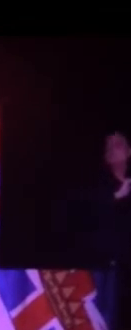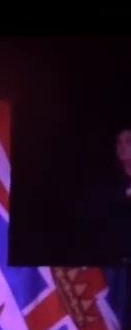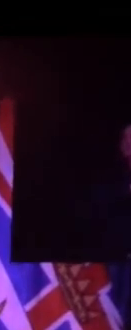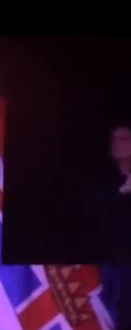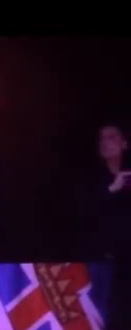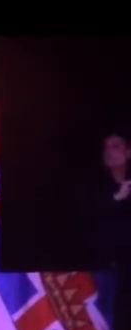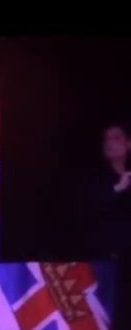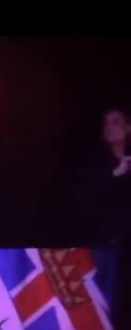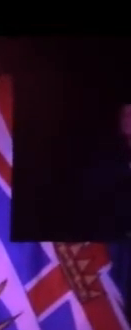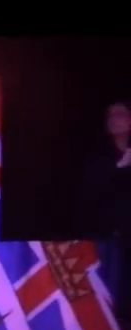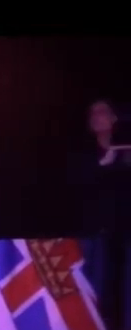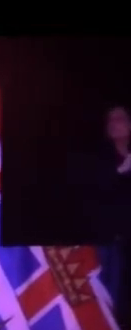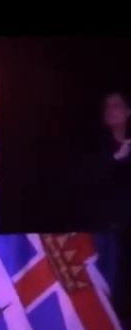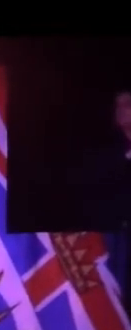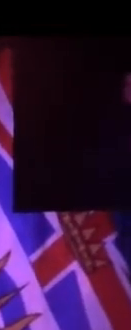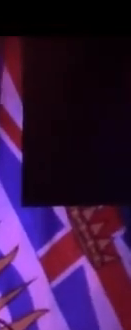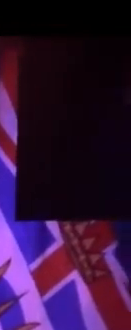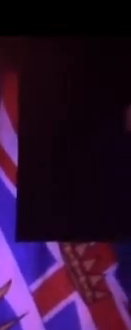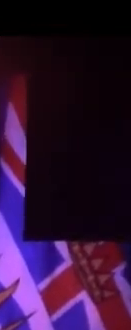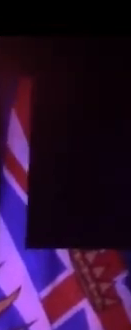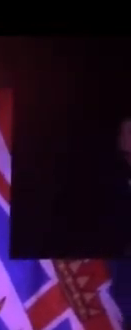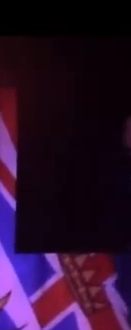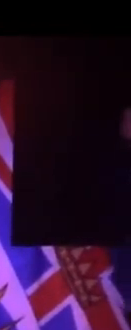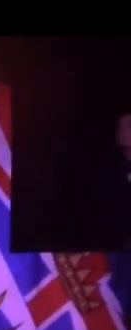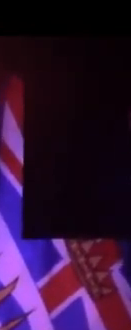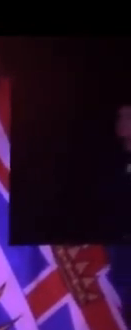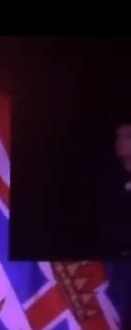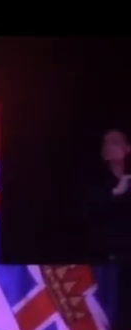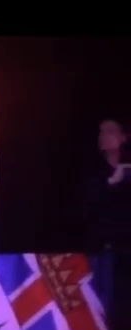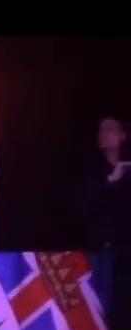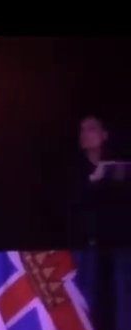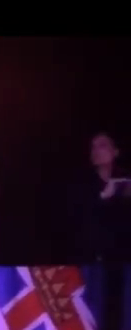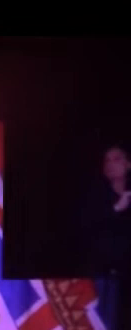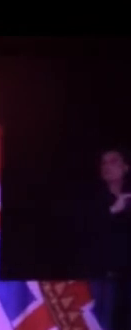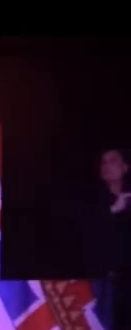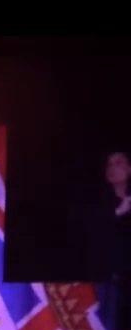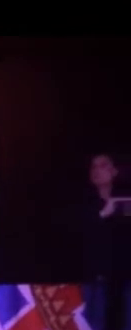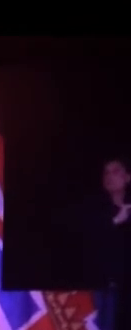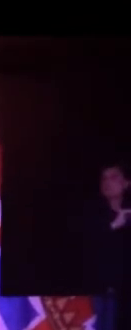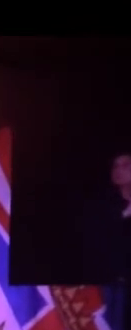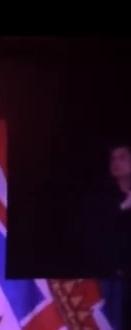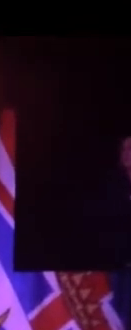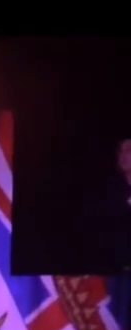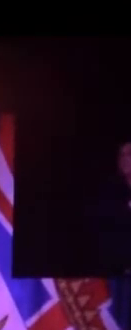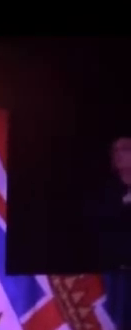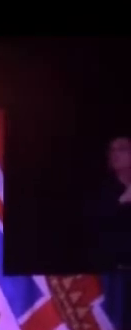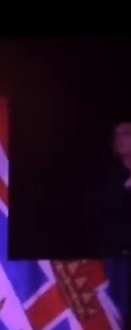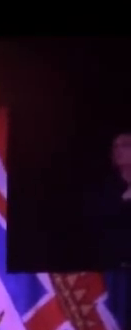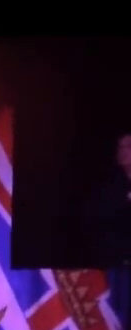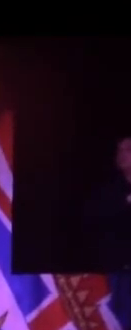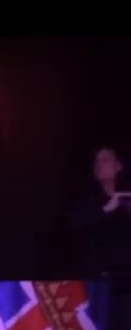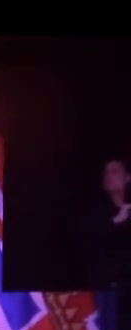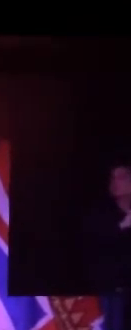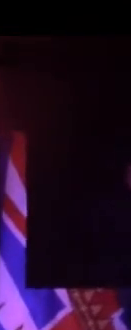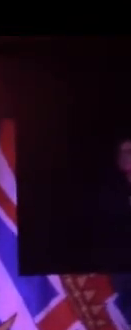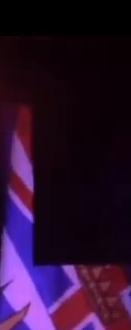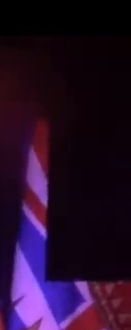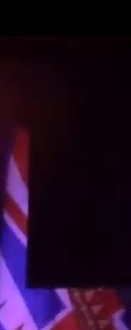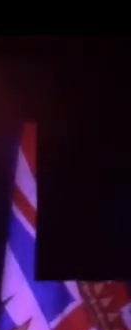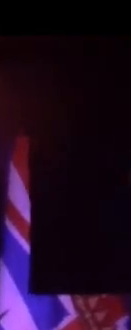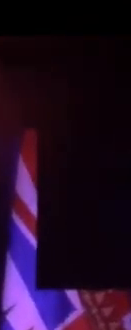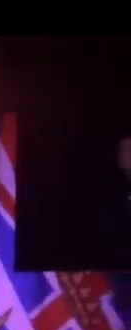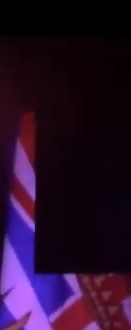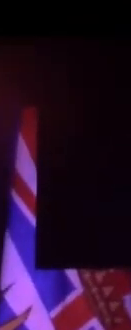no acknowledging the fucking crimes that were committed against those elderly, no, no finding out the truth as to what